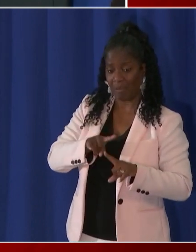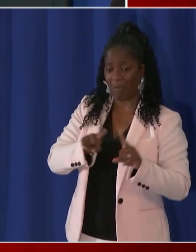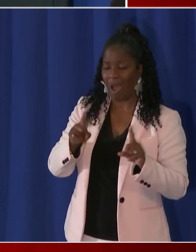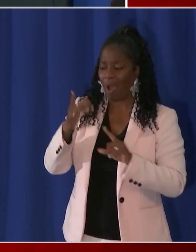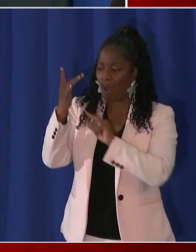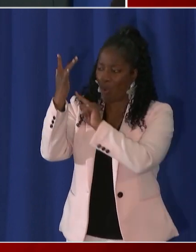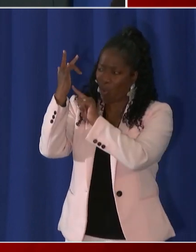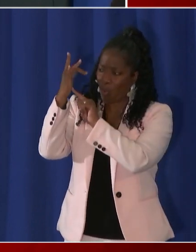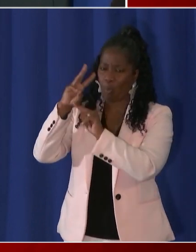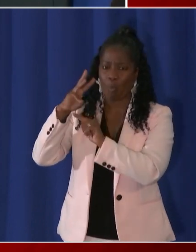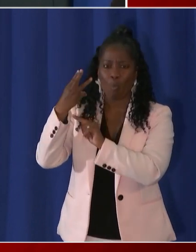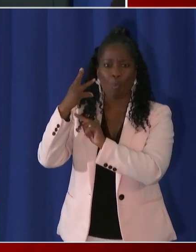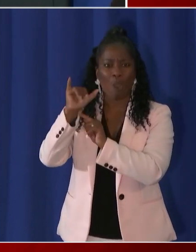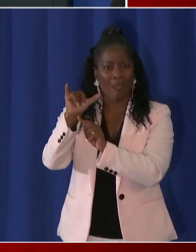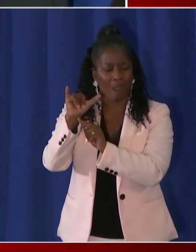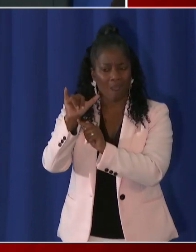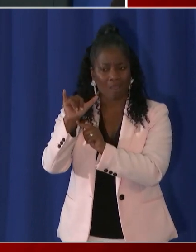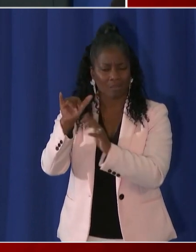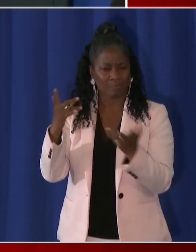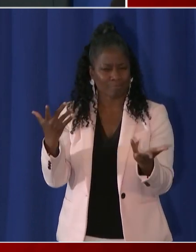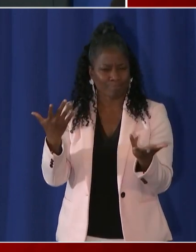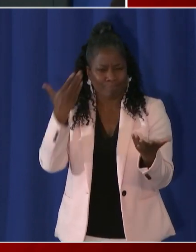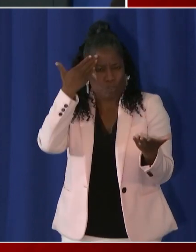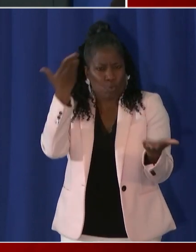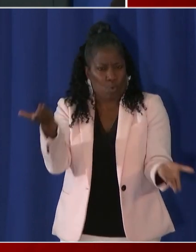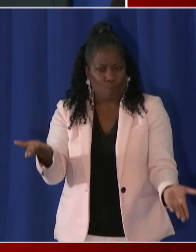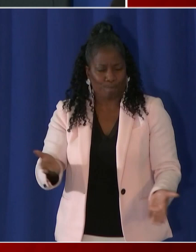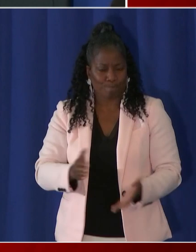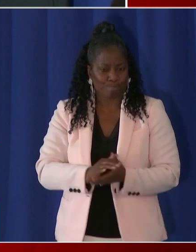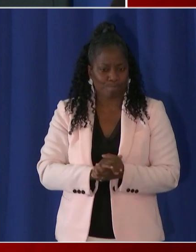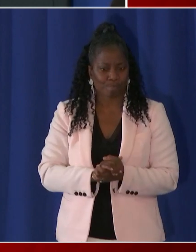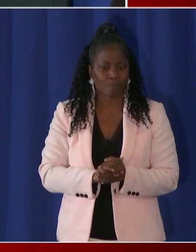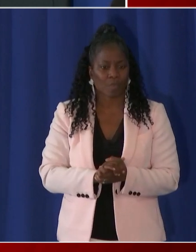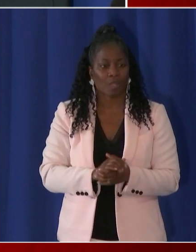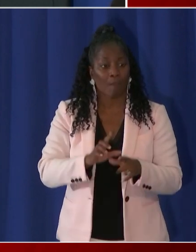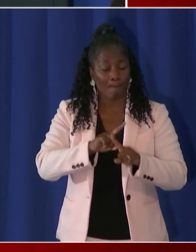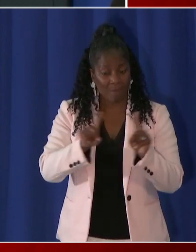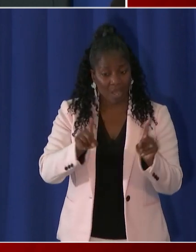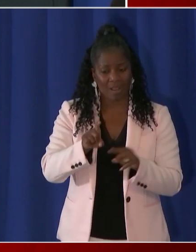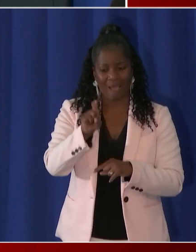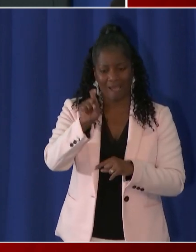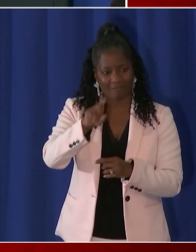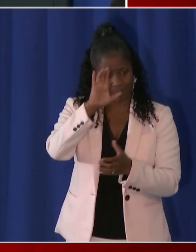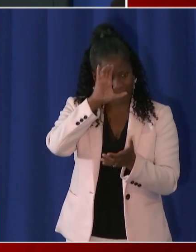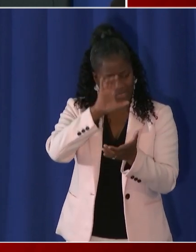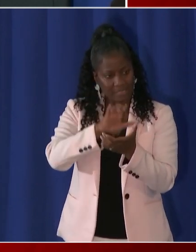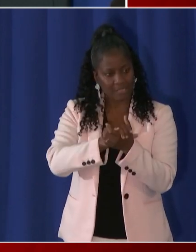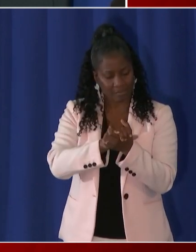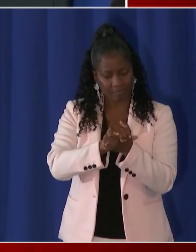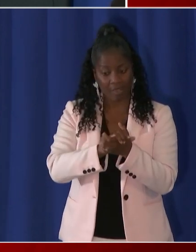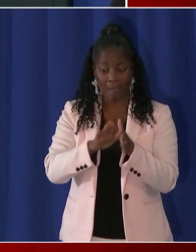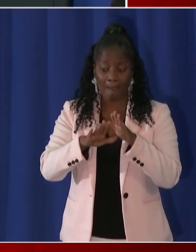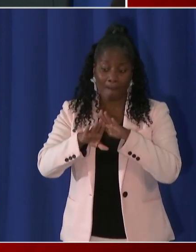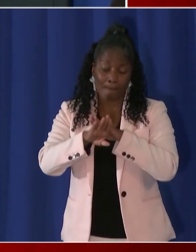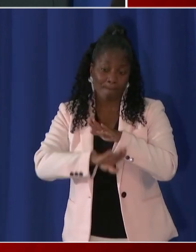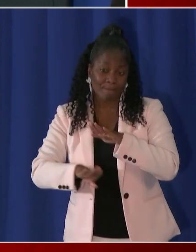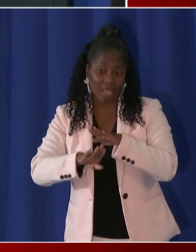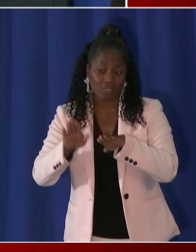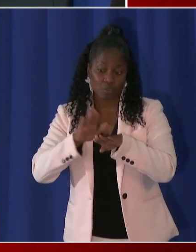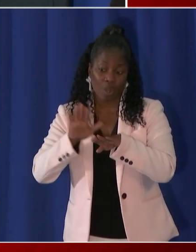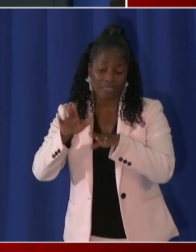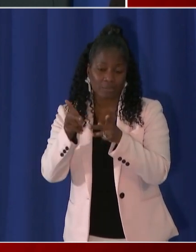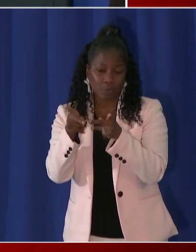is what I don't know why. But I have to believe that based upon